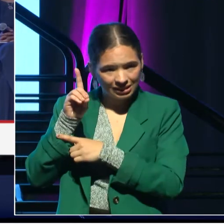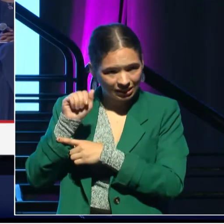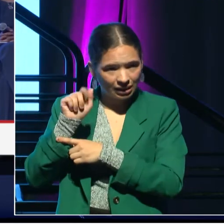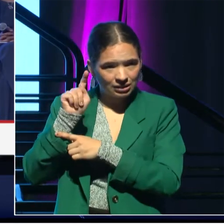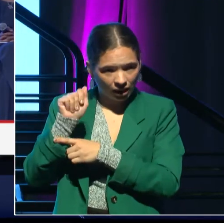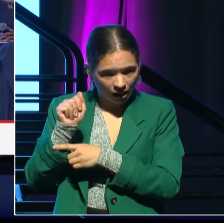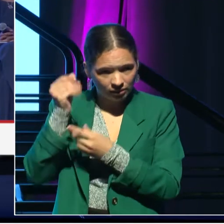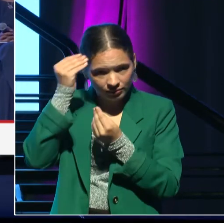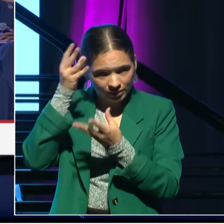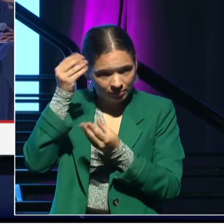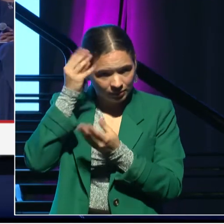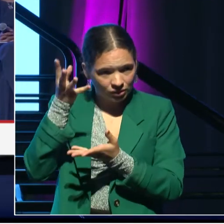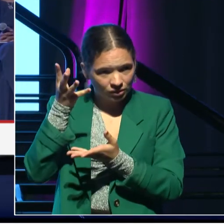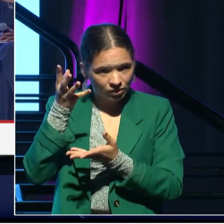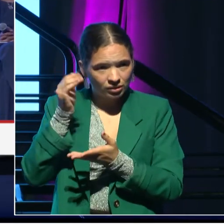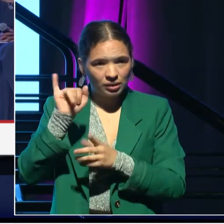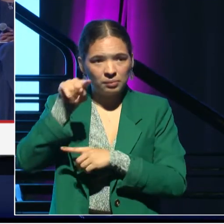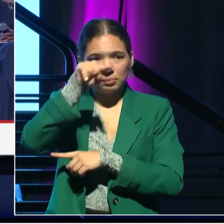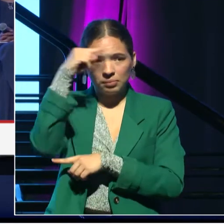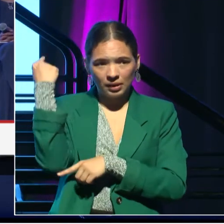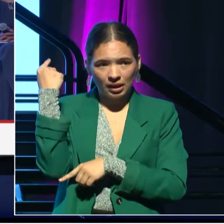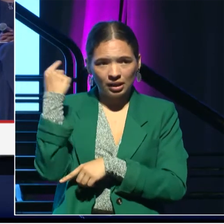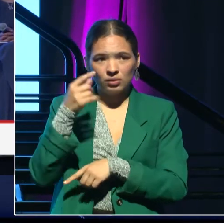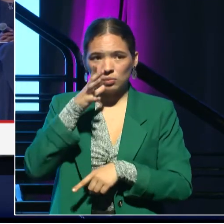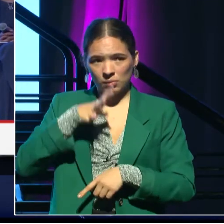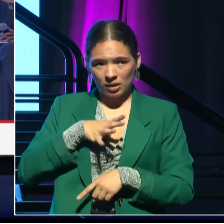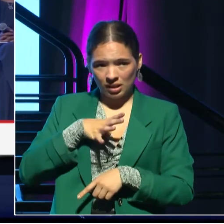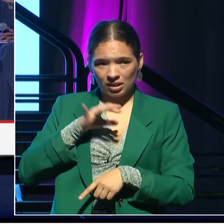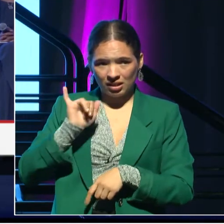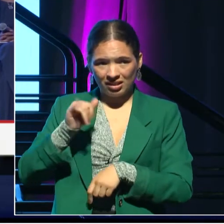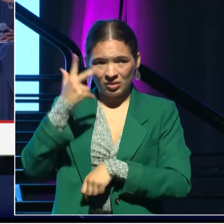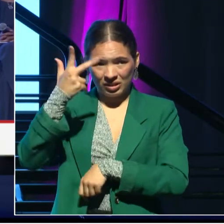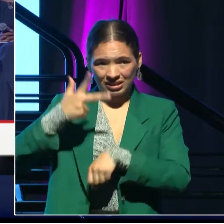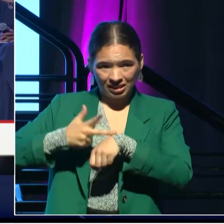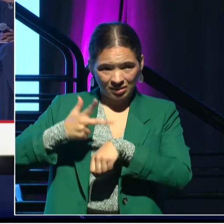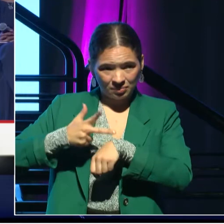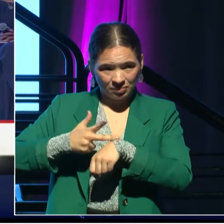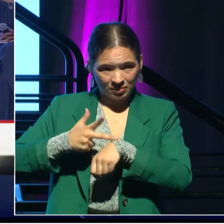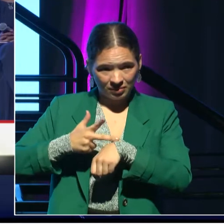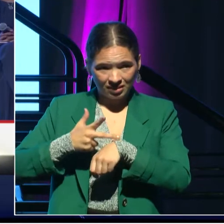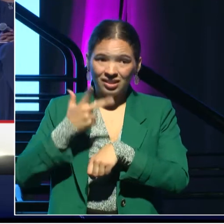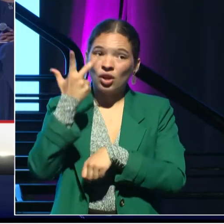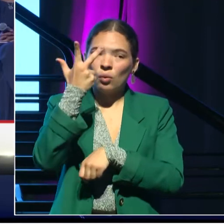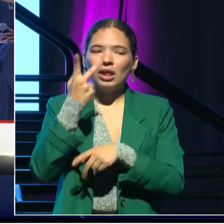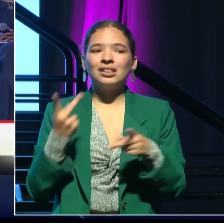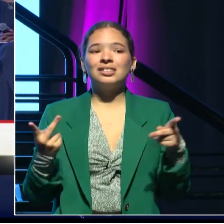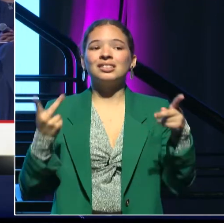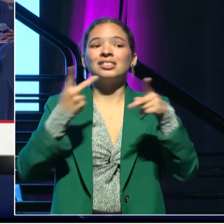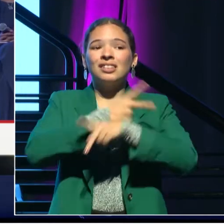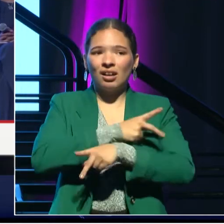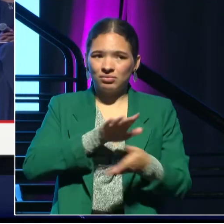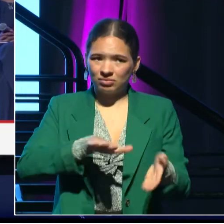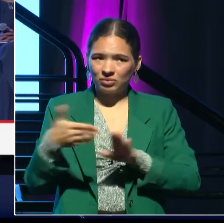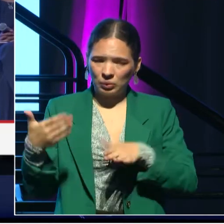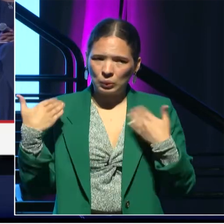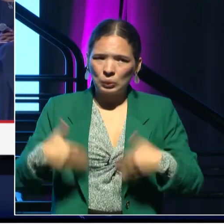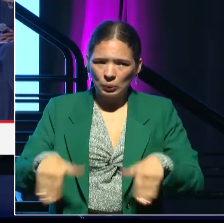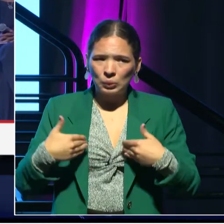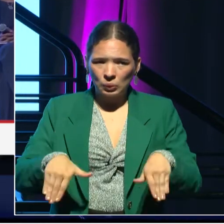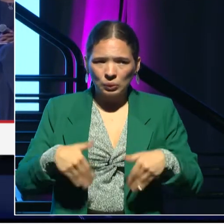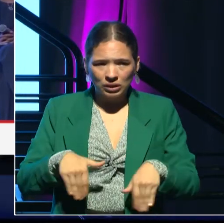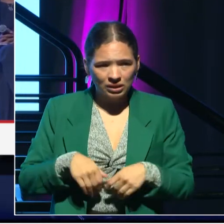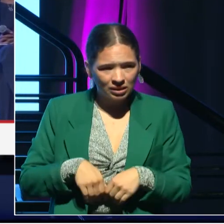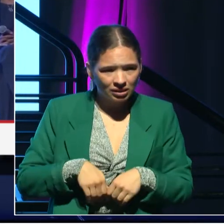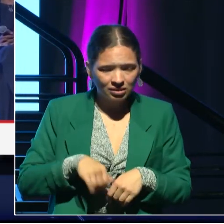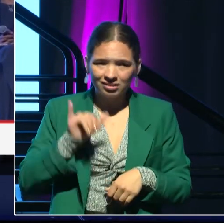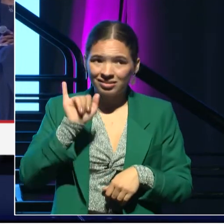to die. For every death, there are 70 near misses. That is unacceptable. So we